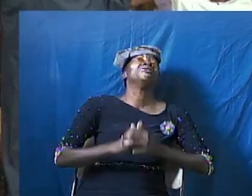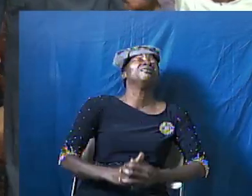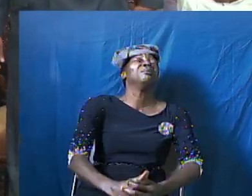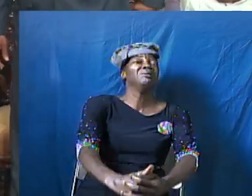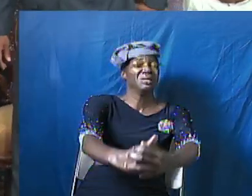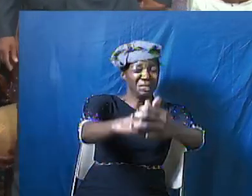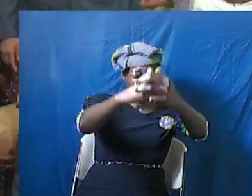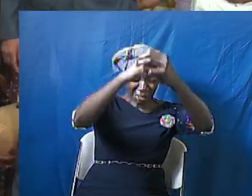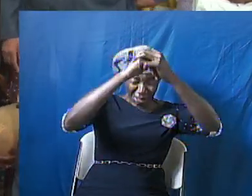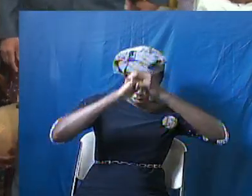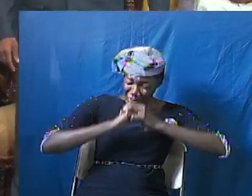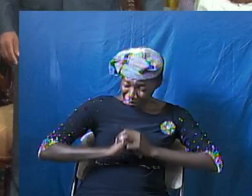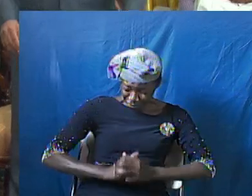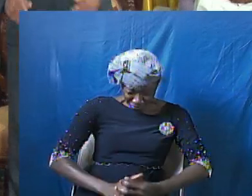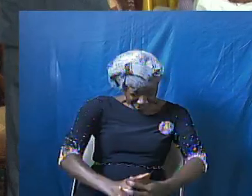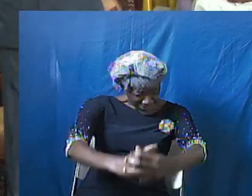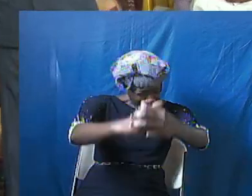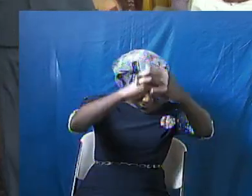Jesus.